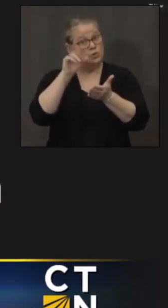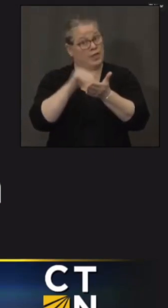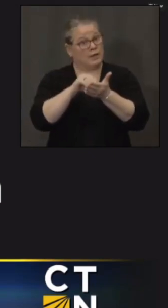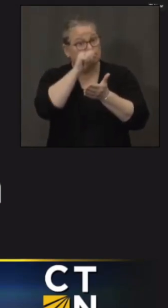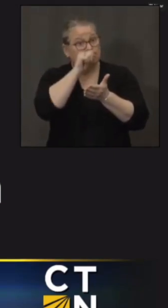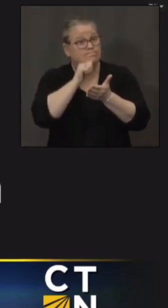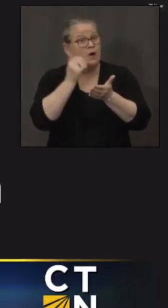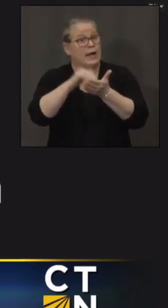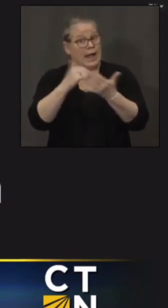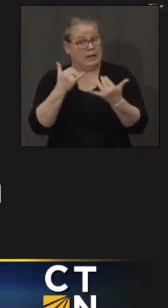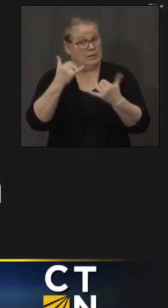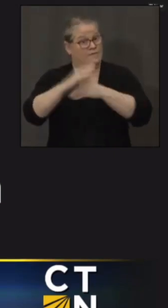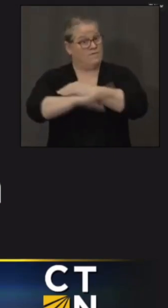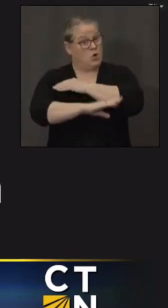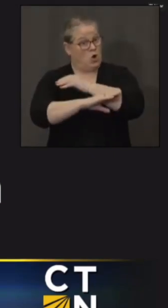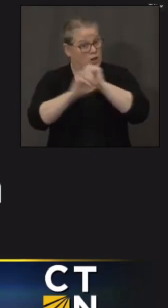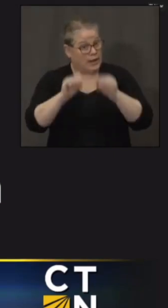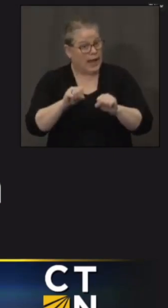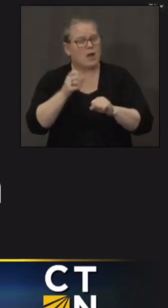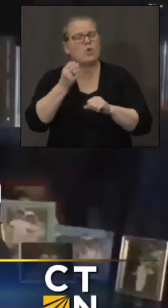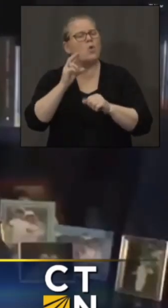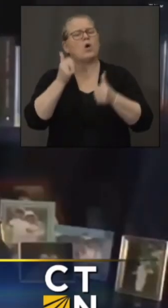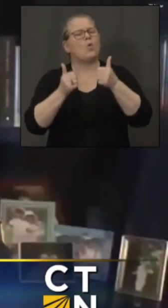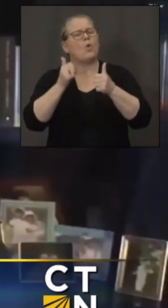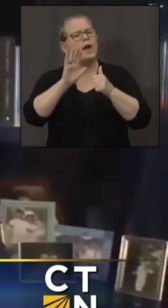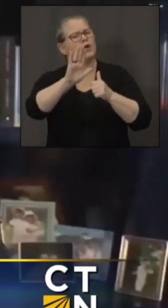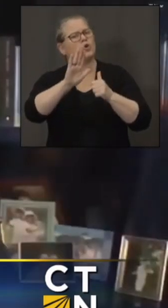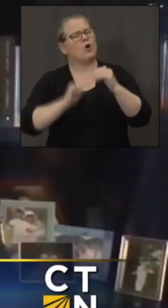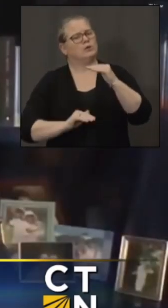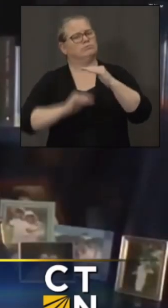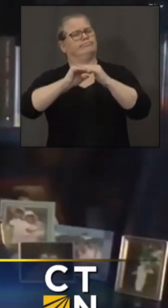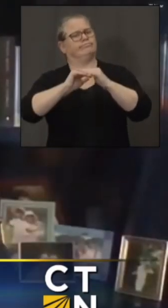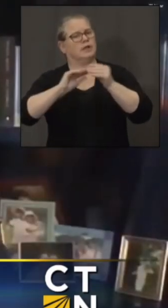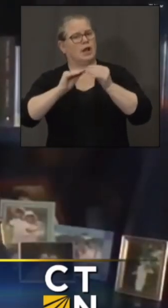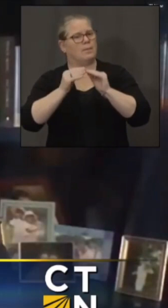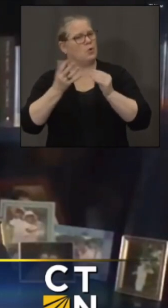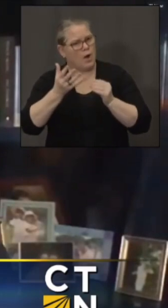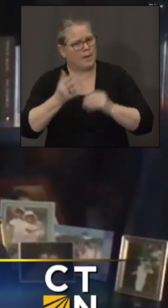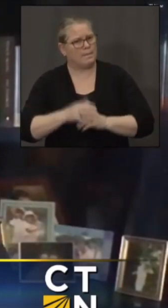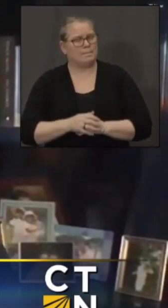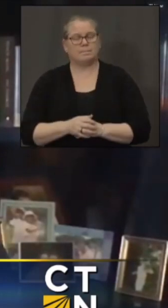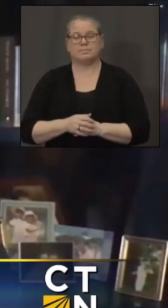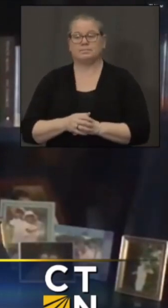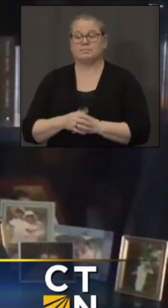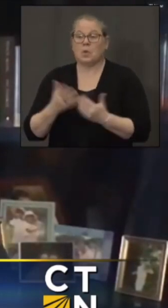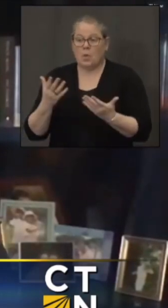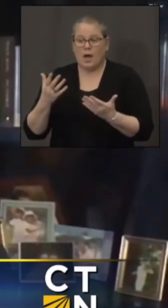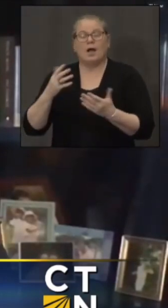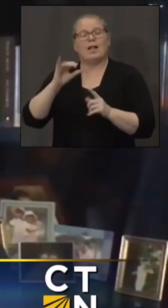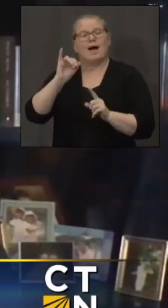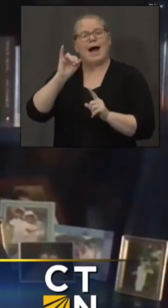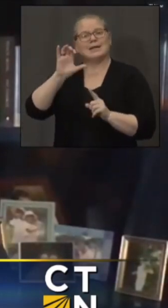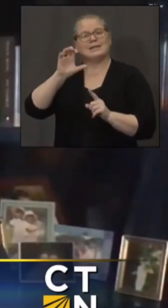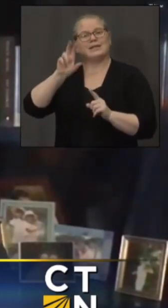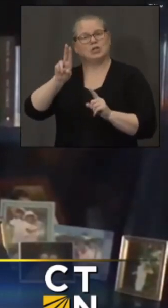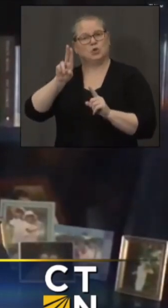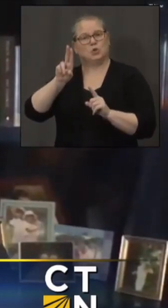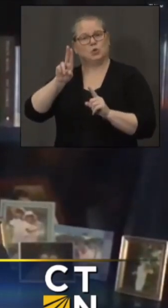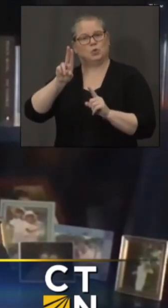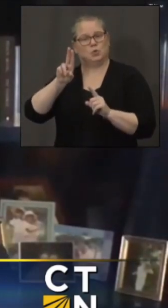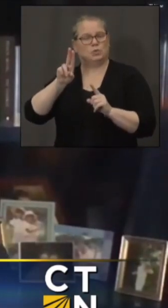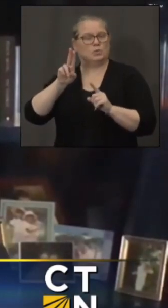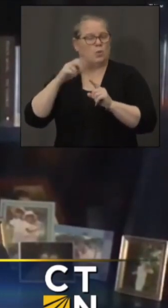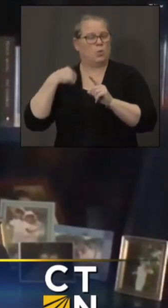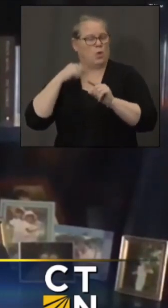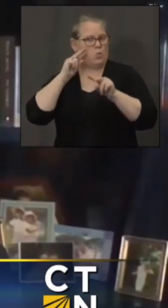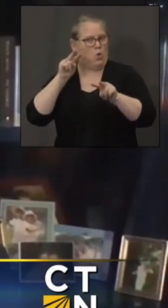have this many people hospitalized? Well, we're watching ICU beds, and there's less demand on ICU beds this time than